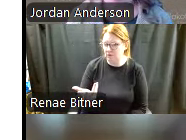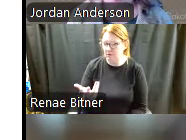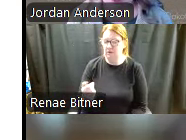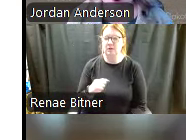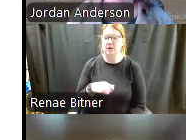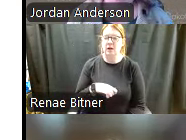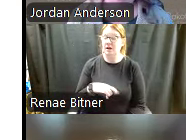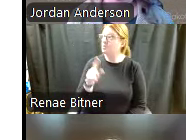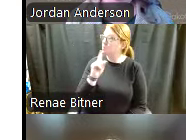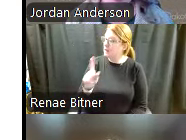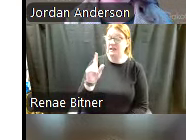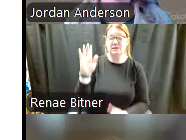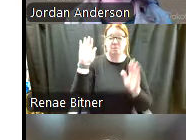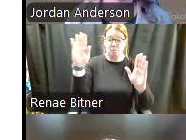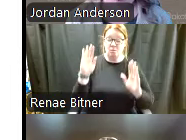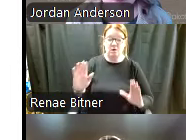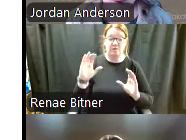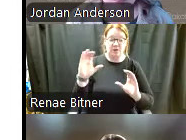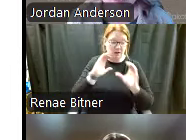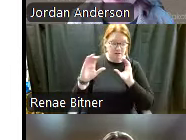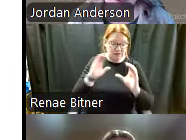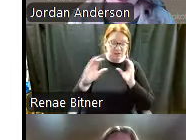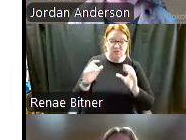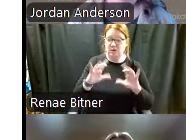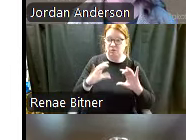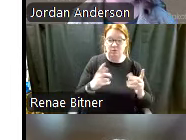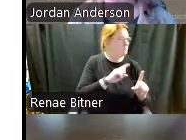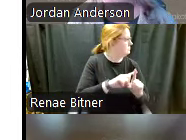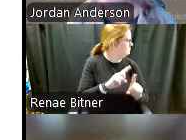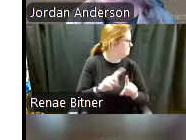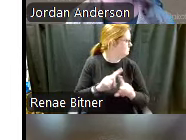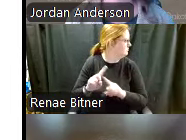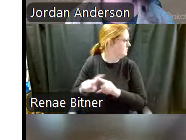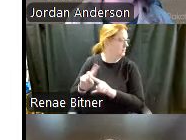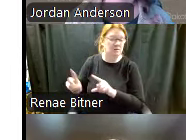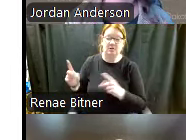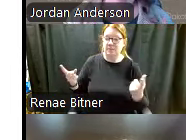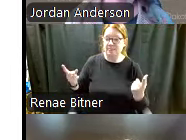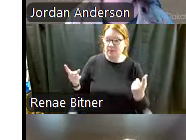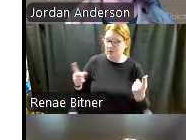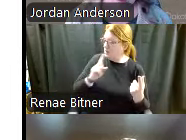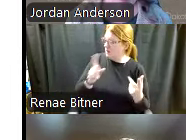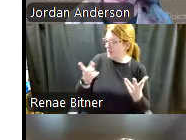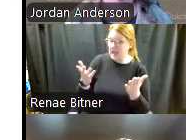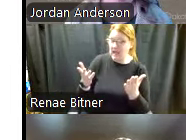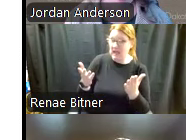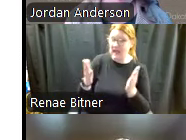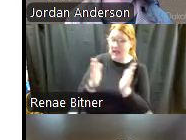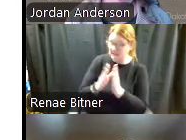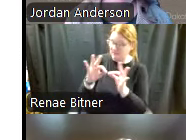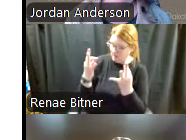some really great conversations with different groups about this. You know, we ask them, they ask the